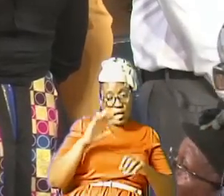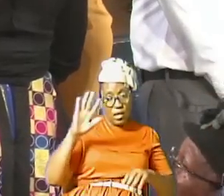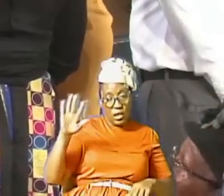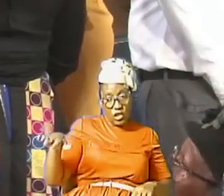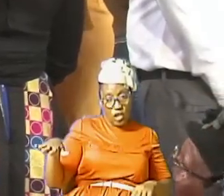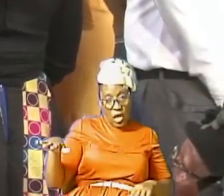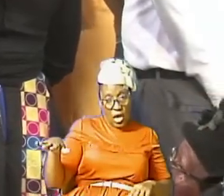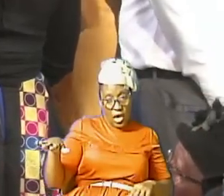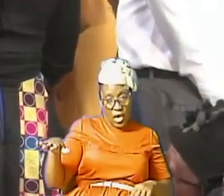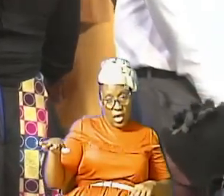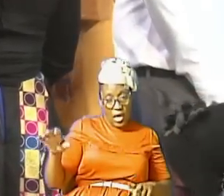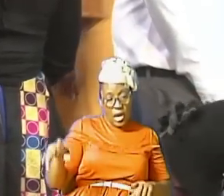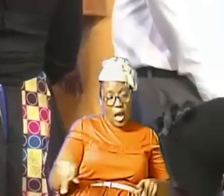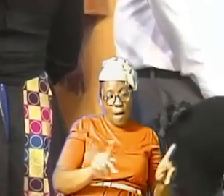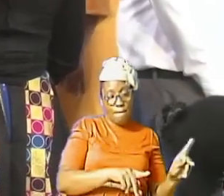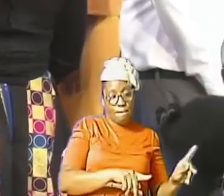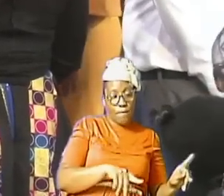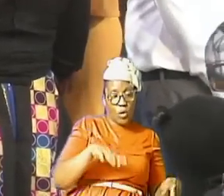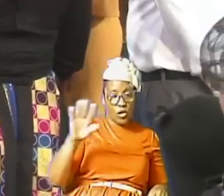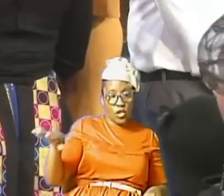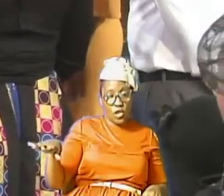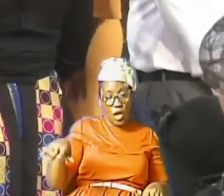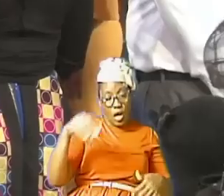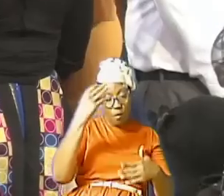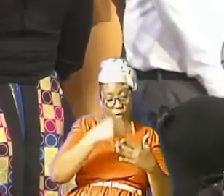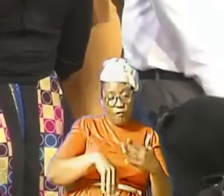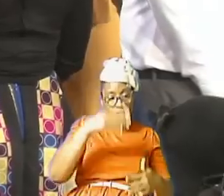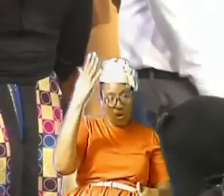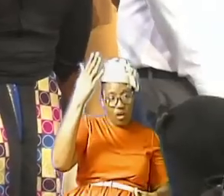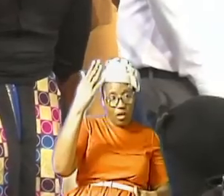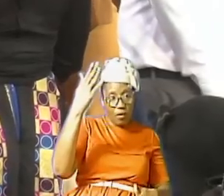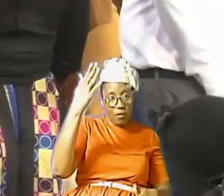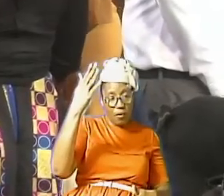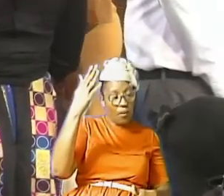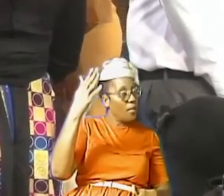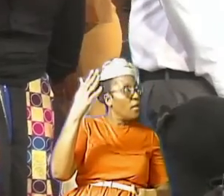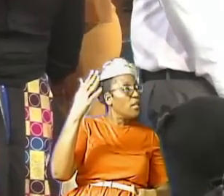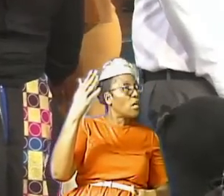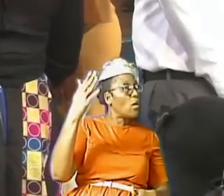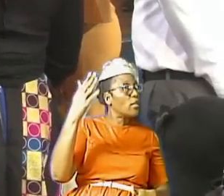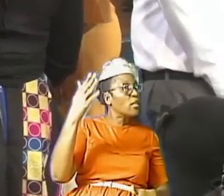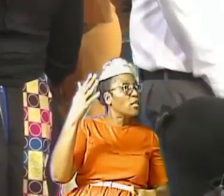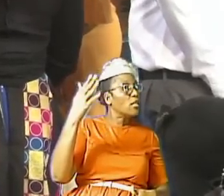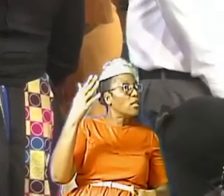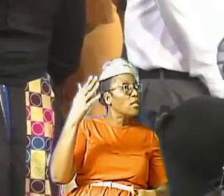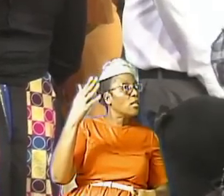and lead this child for me, because I am not capable.